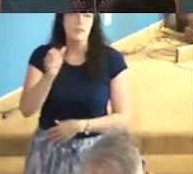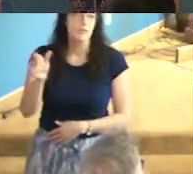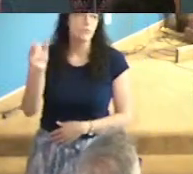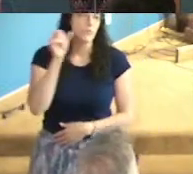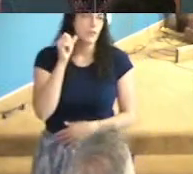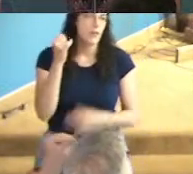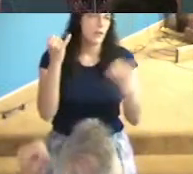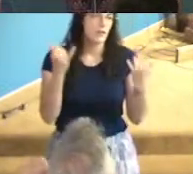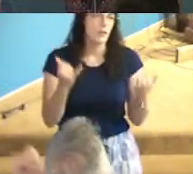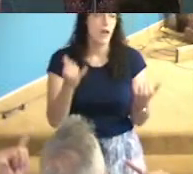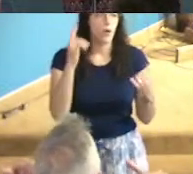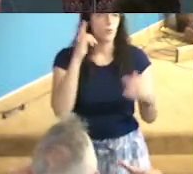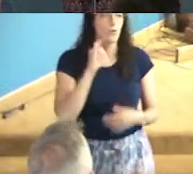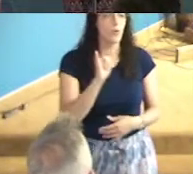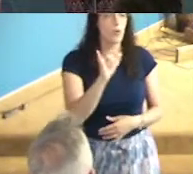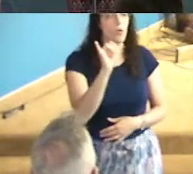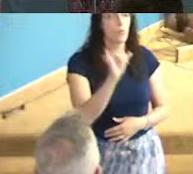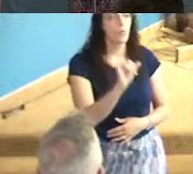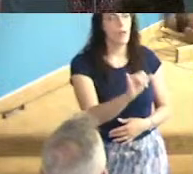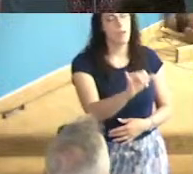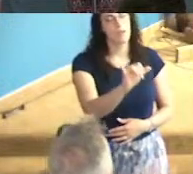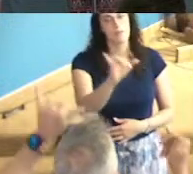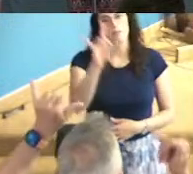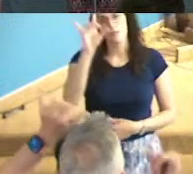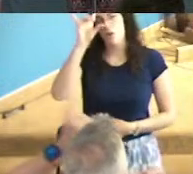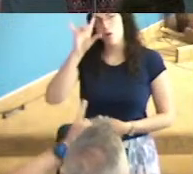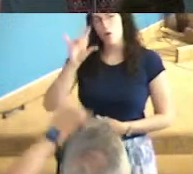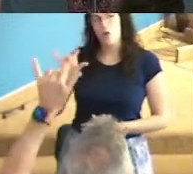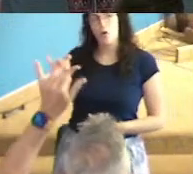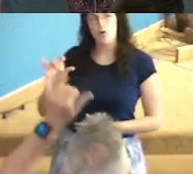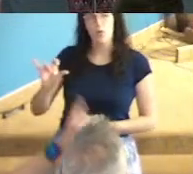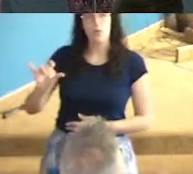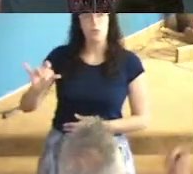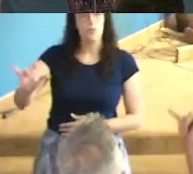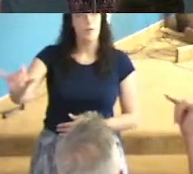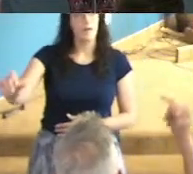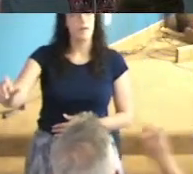faithful yesterday, now, and always,